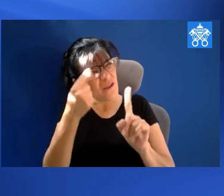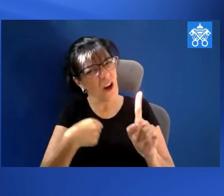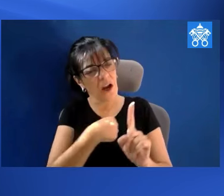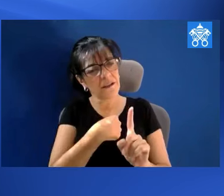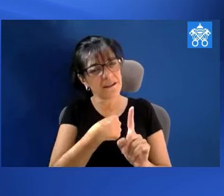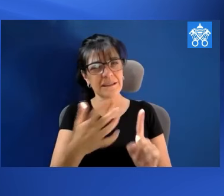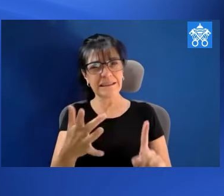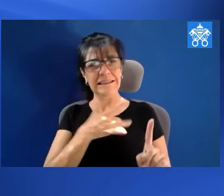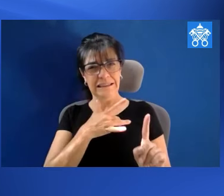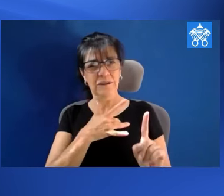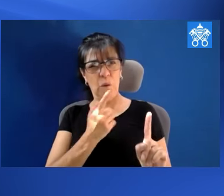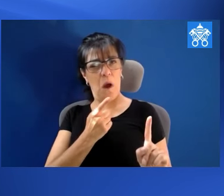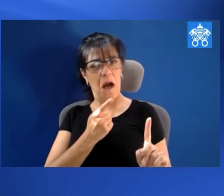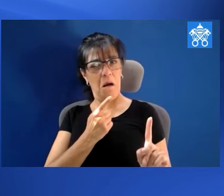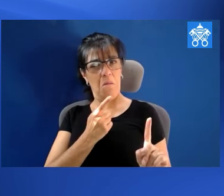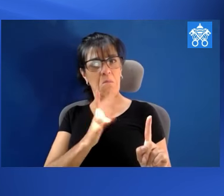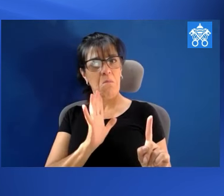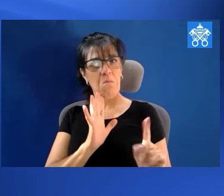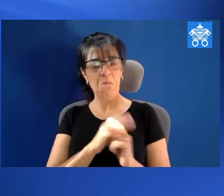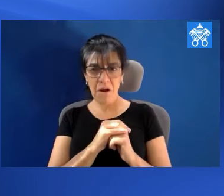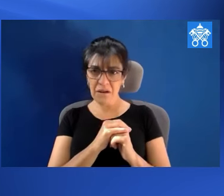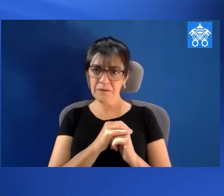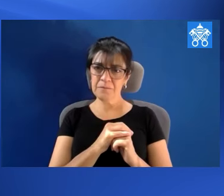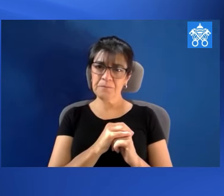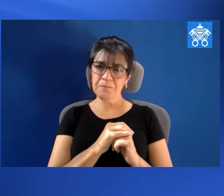us, that touches our heart.